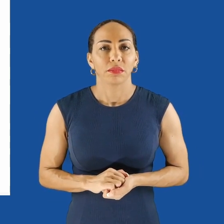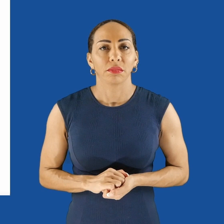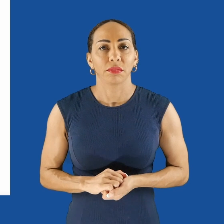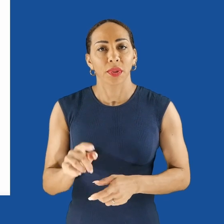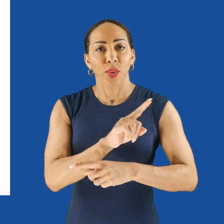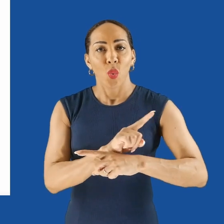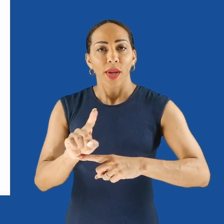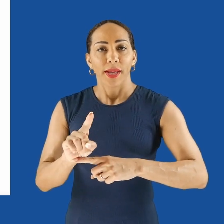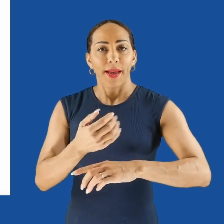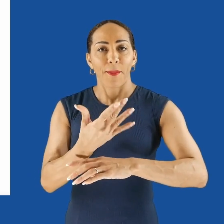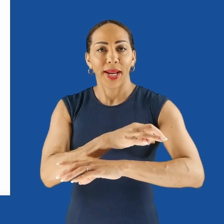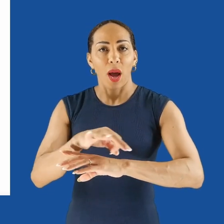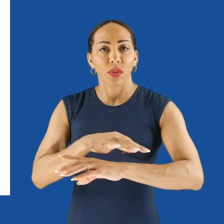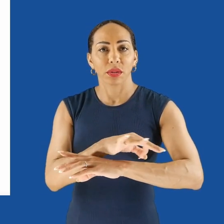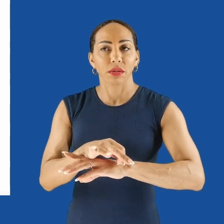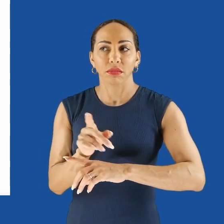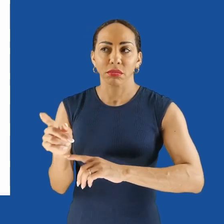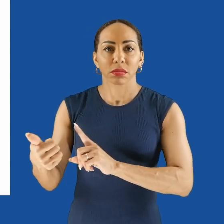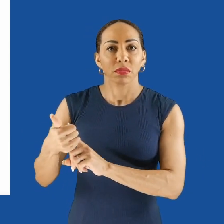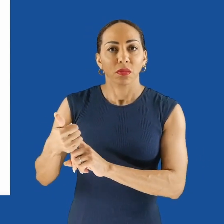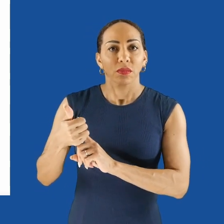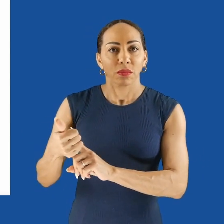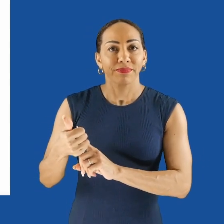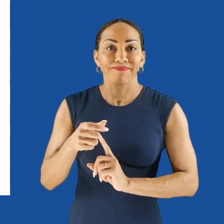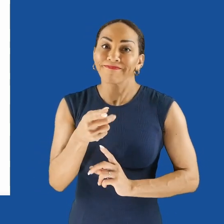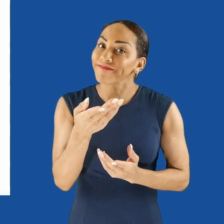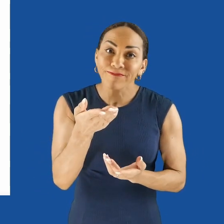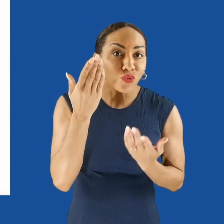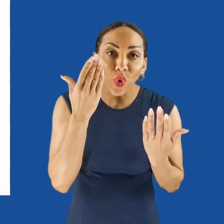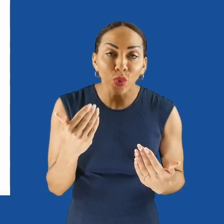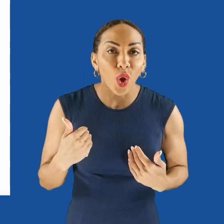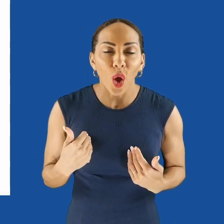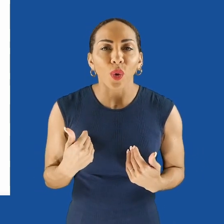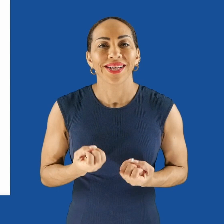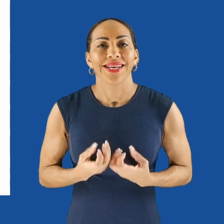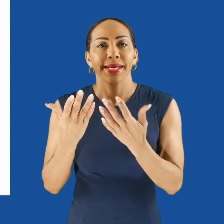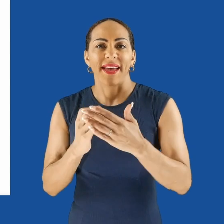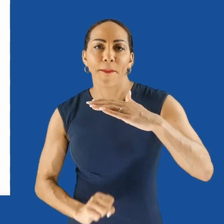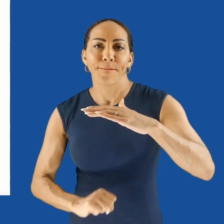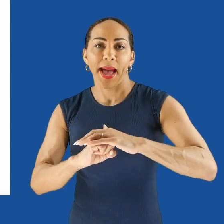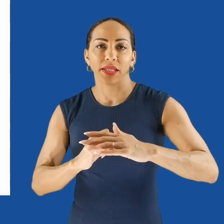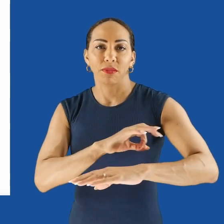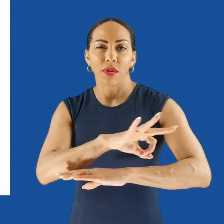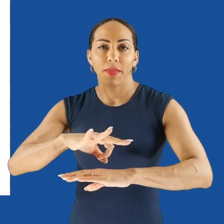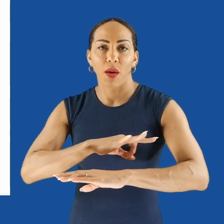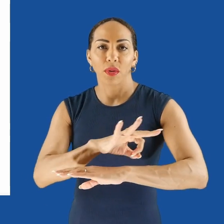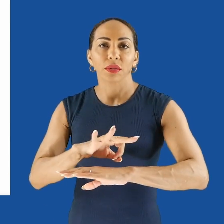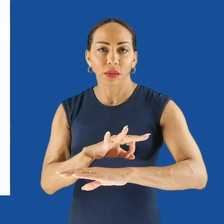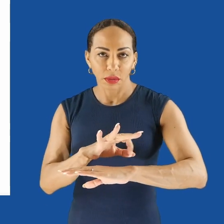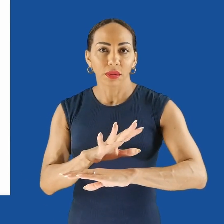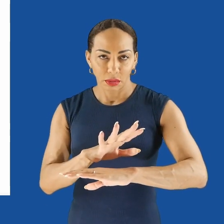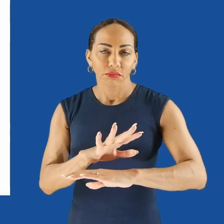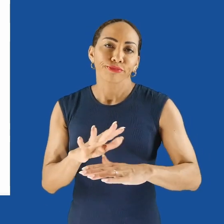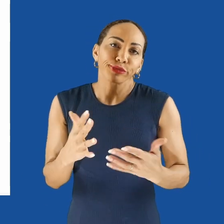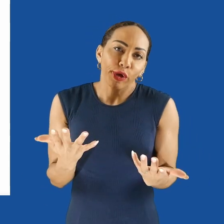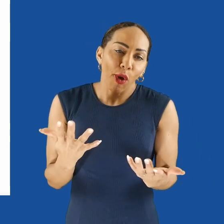How many hours per week do you need this support at work? If you do not know, give the maximum number of hours per week you will need this